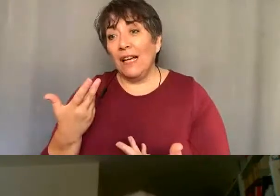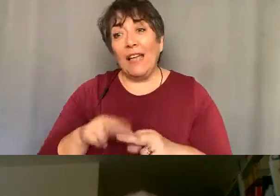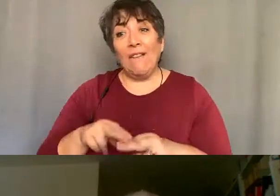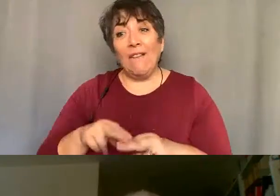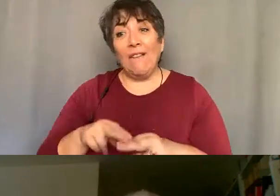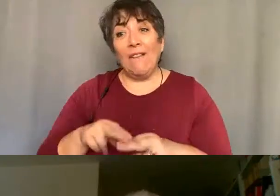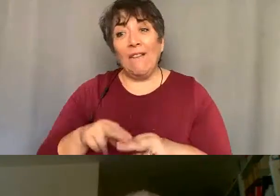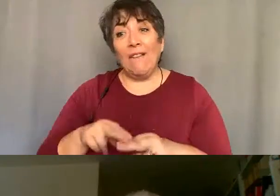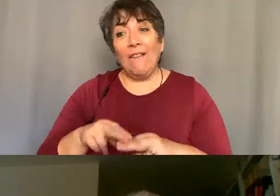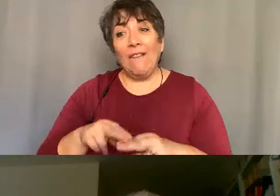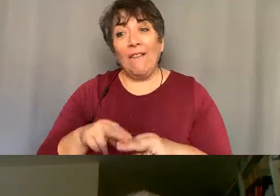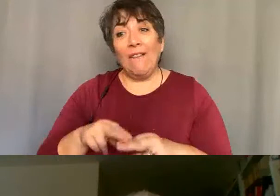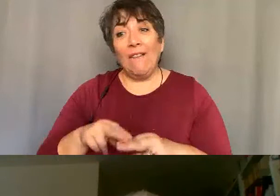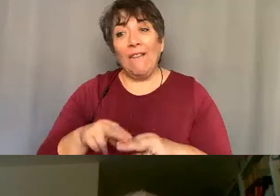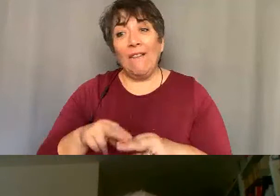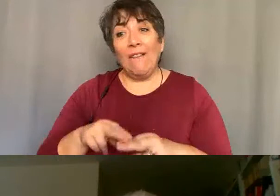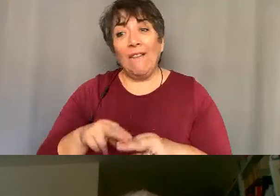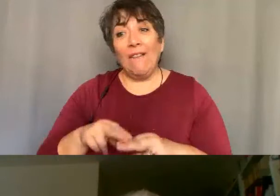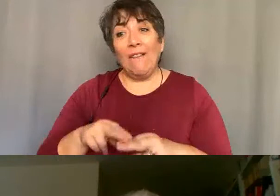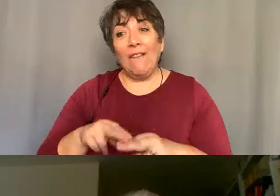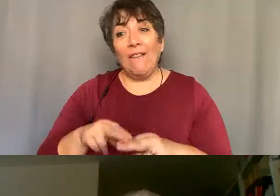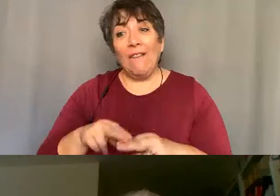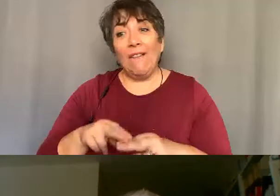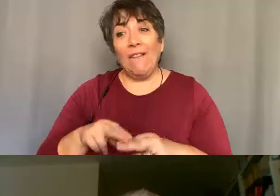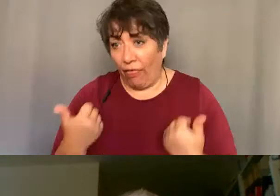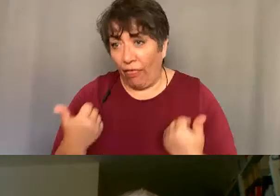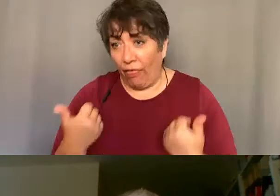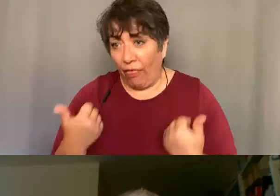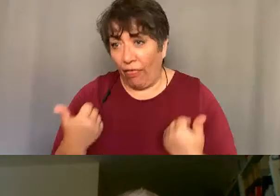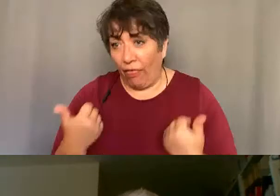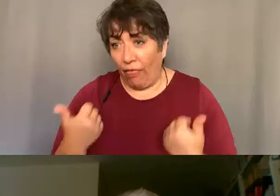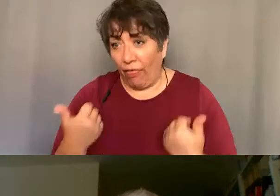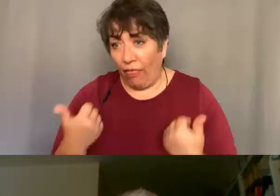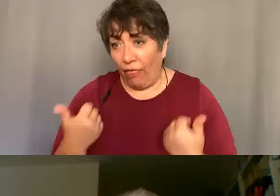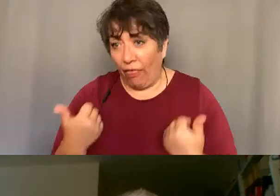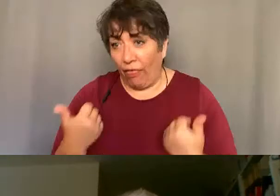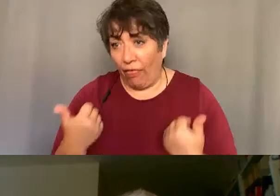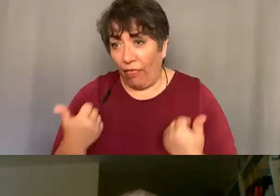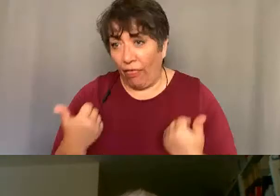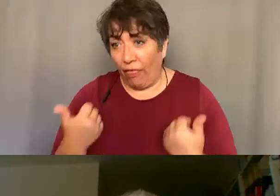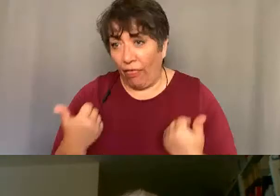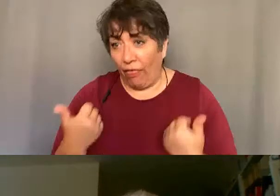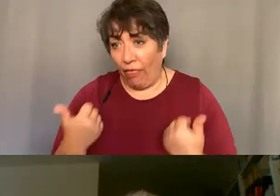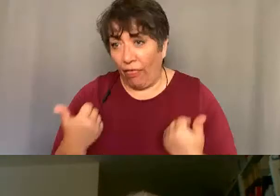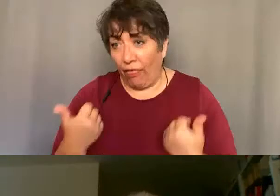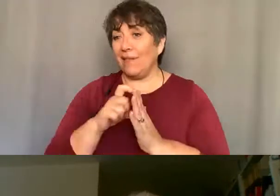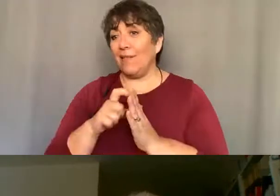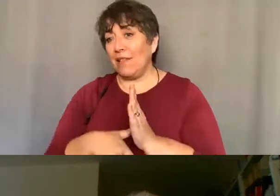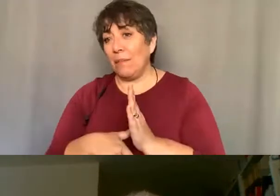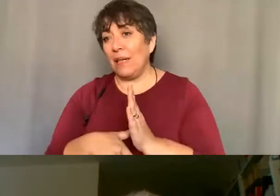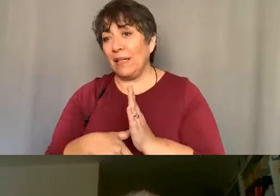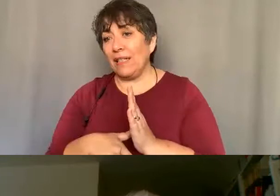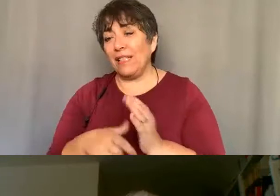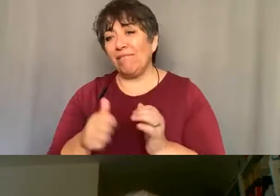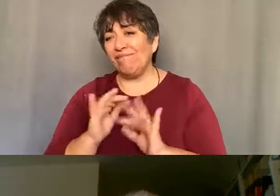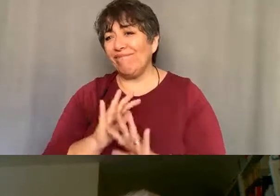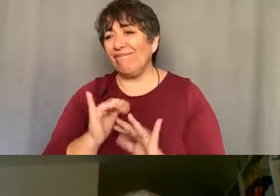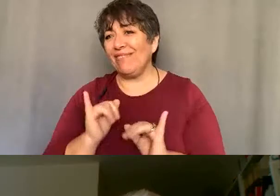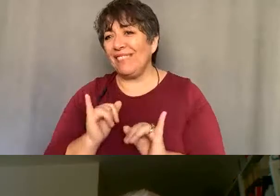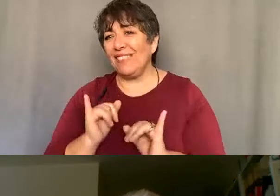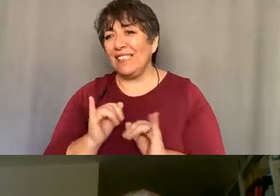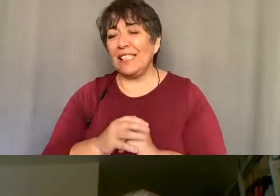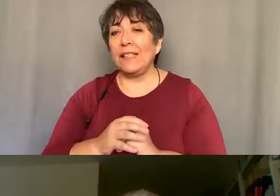will probably survive. Thank you, Richard. So this is about when we move into an integrated care